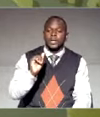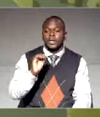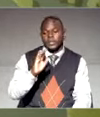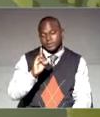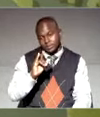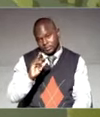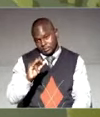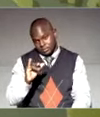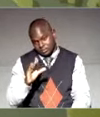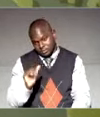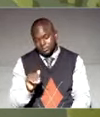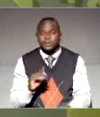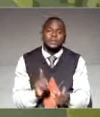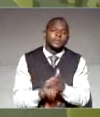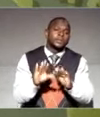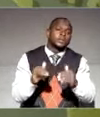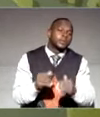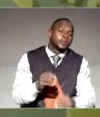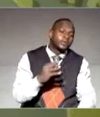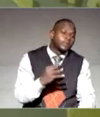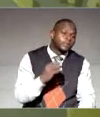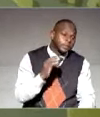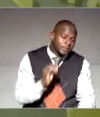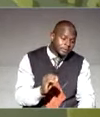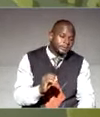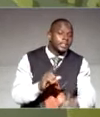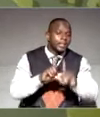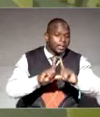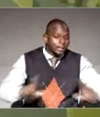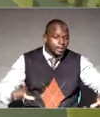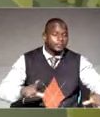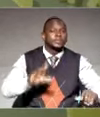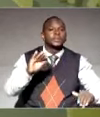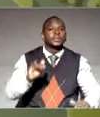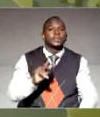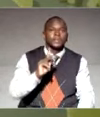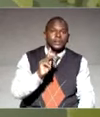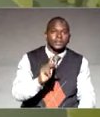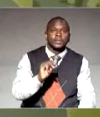regards to the attainment of over 40 land titles in